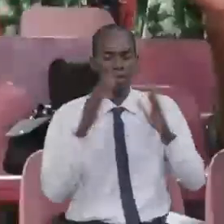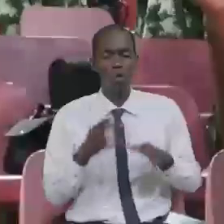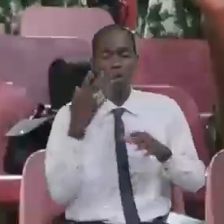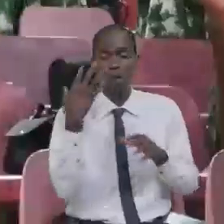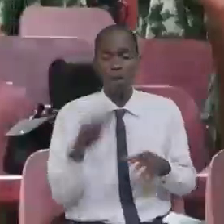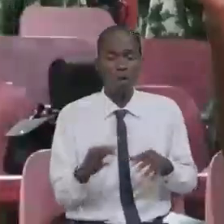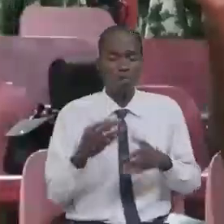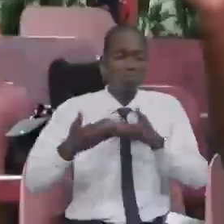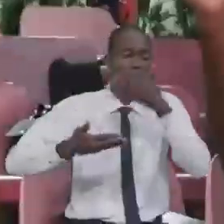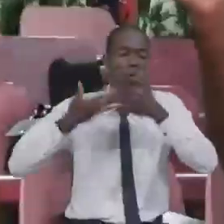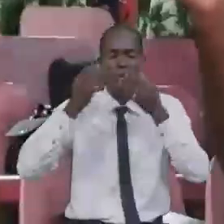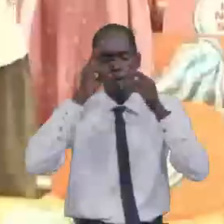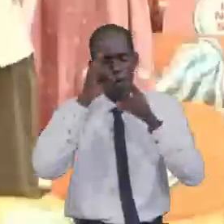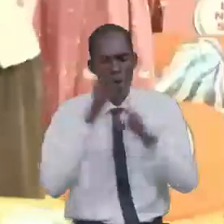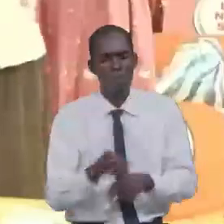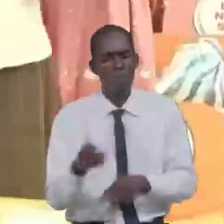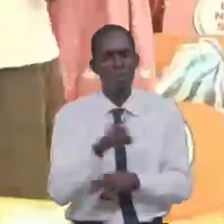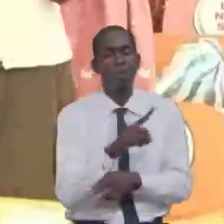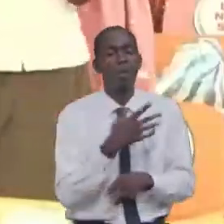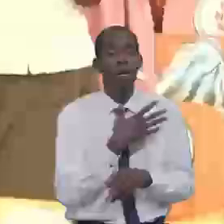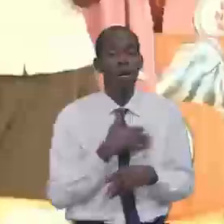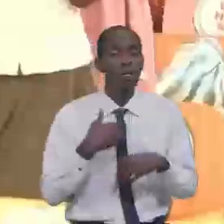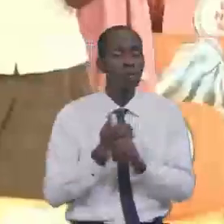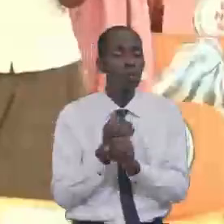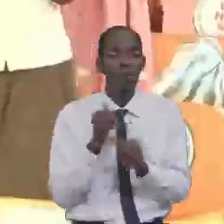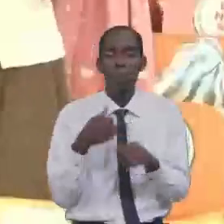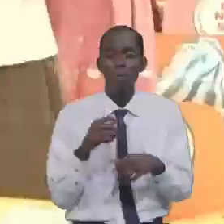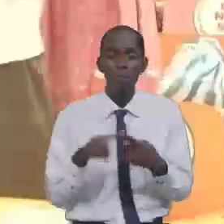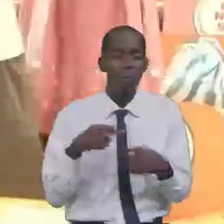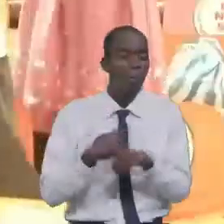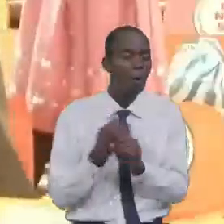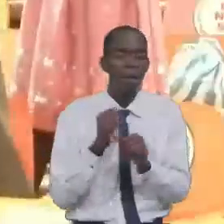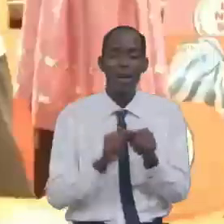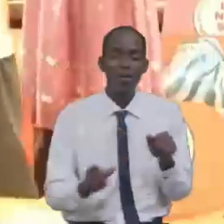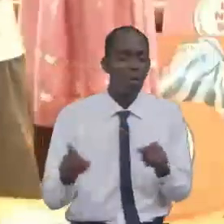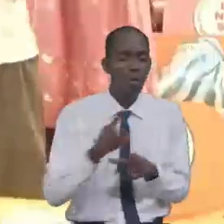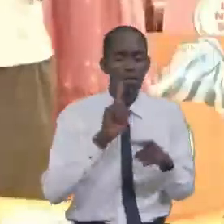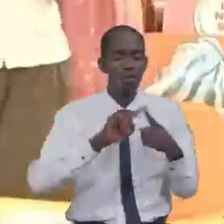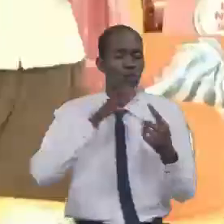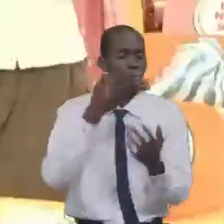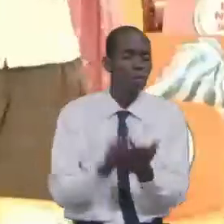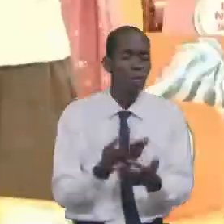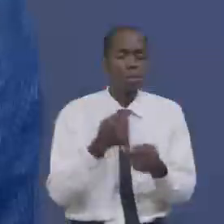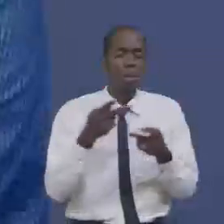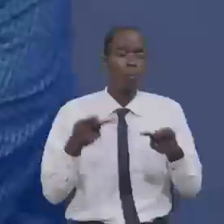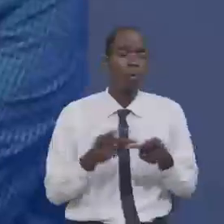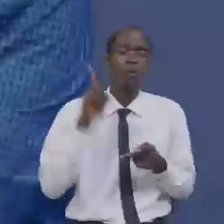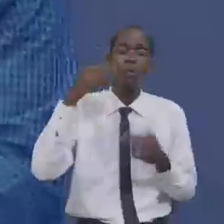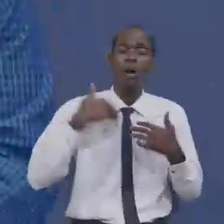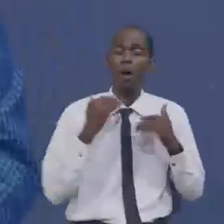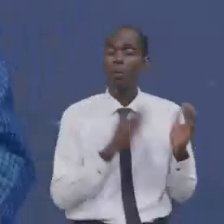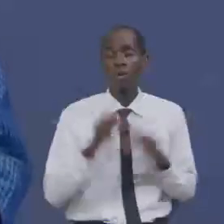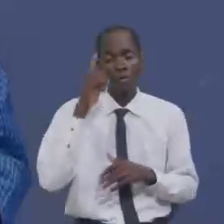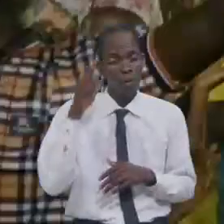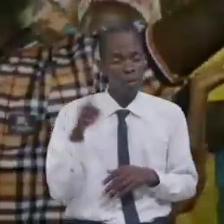honor. And to make everyone get to the place you have ordained for them, honor